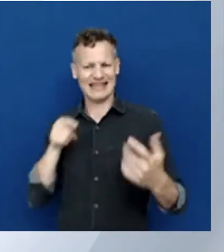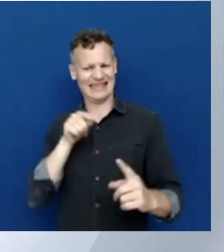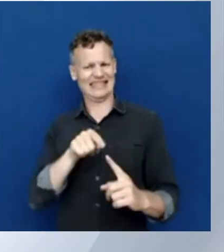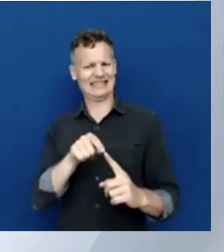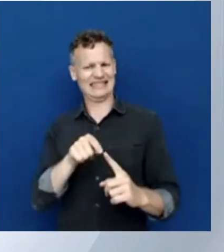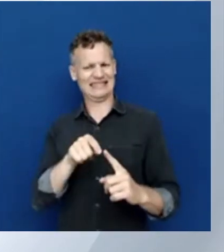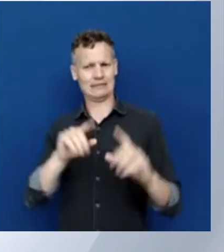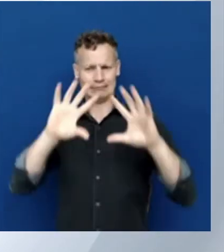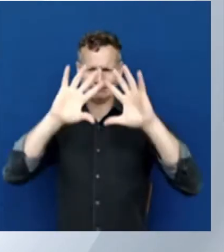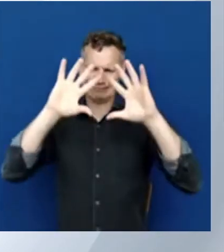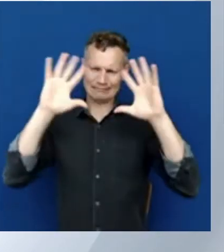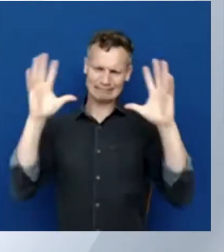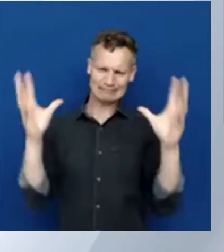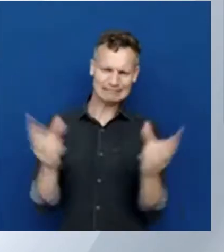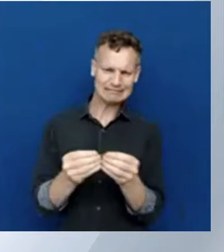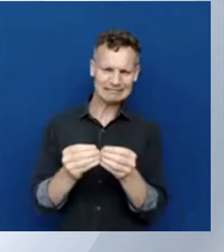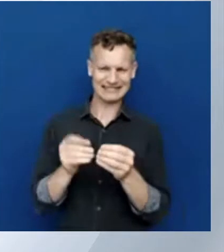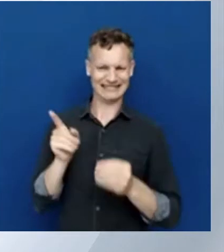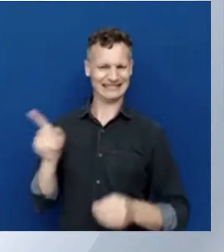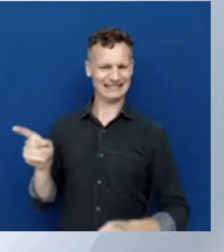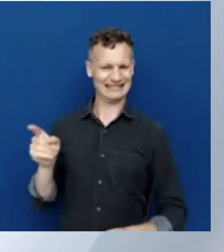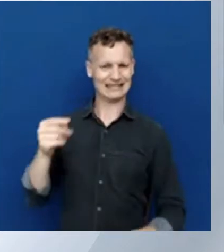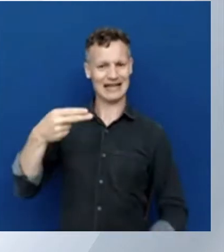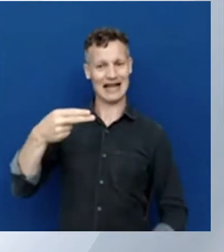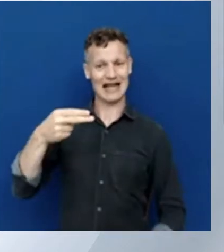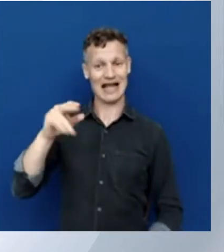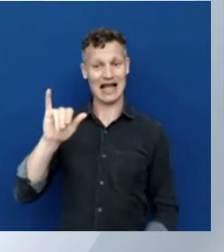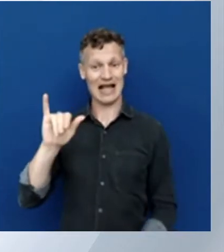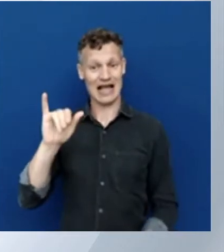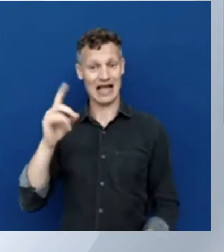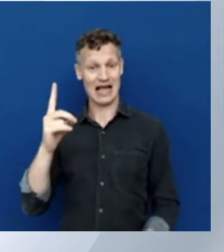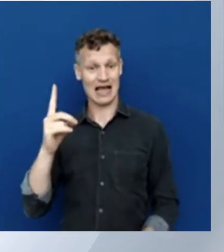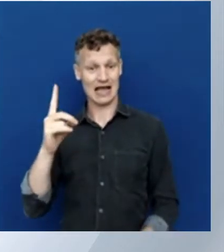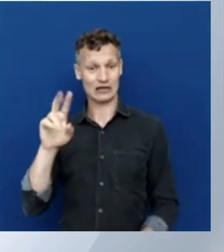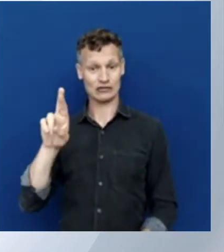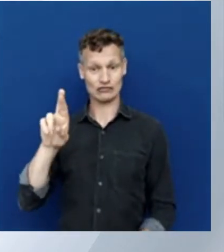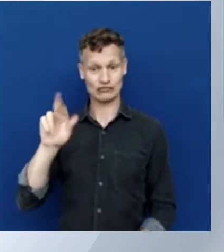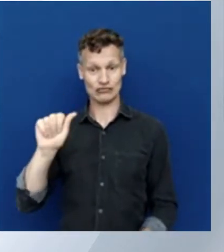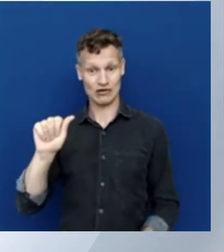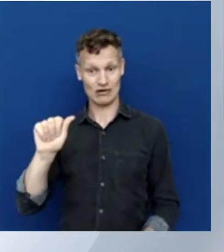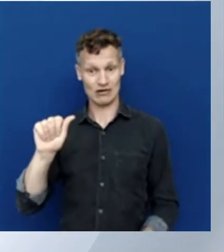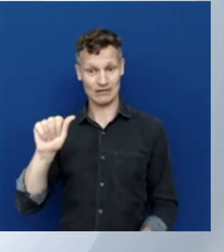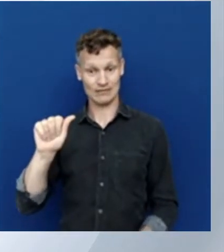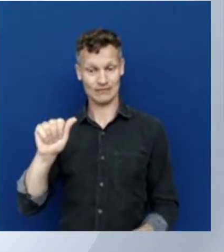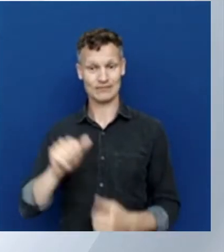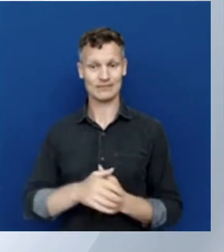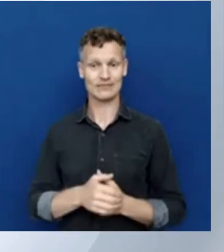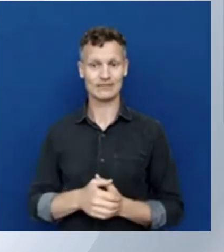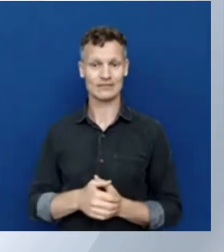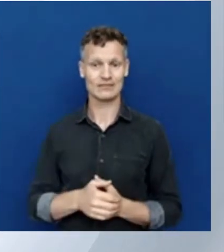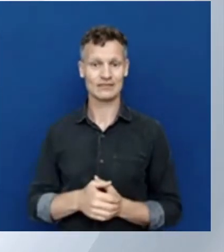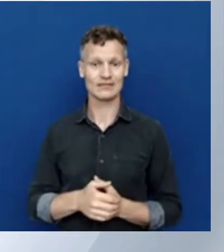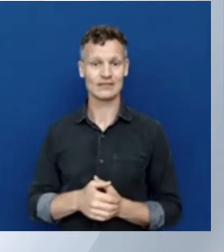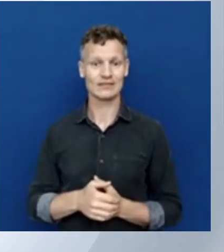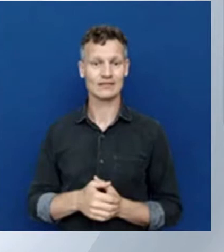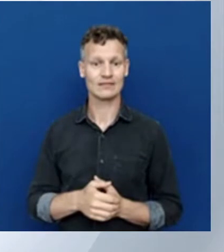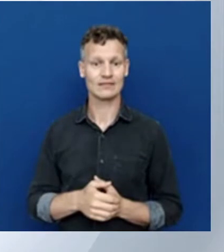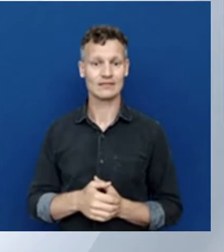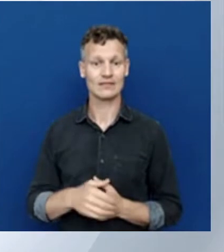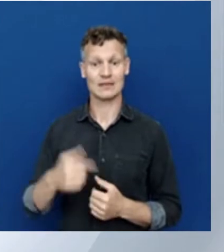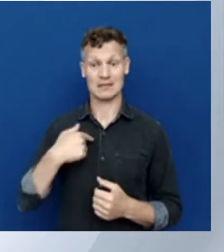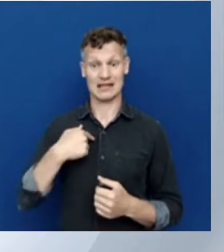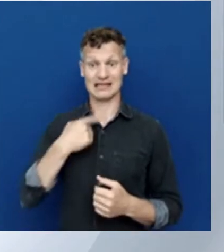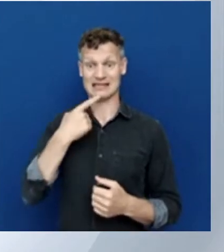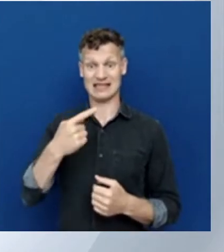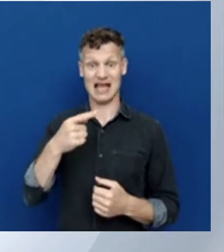in the Hydra. The Hydra, and I like to call it the bug Hydra. The bug Hydra is once you have a bug